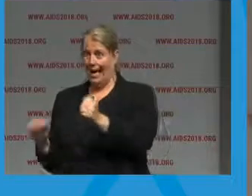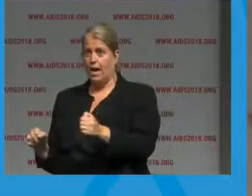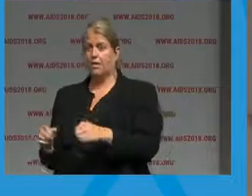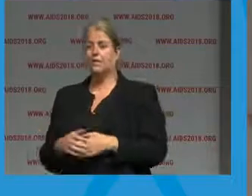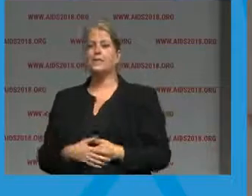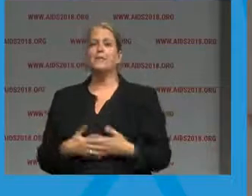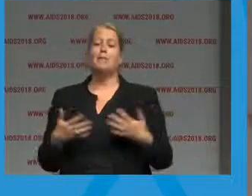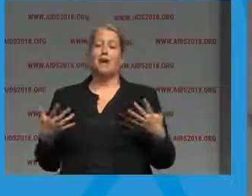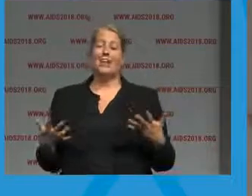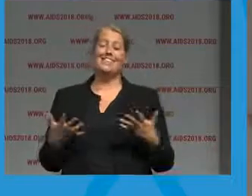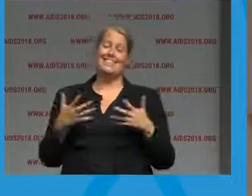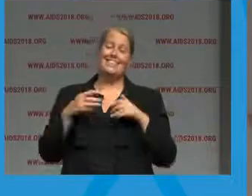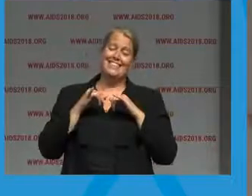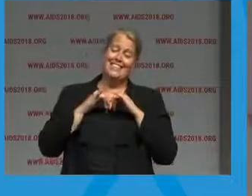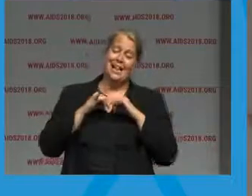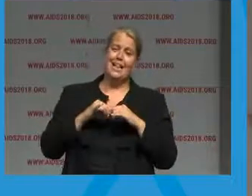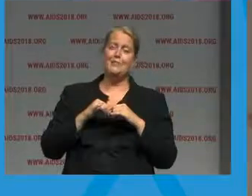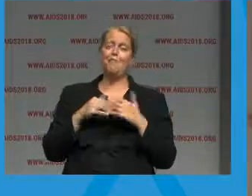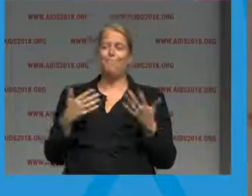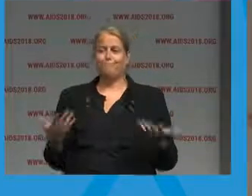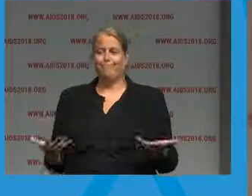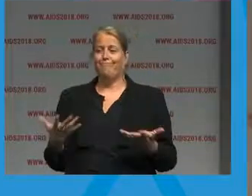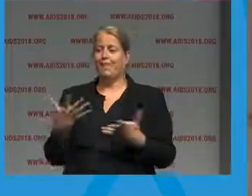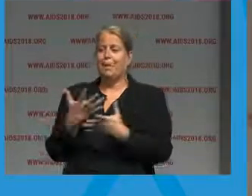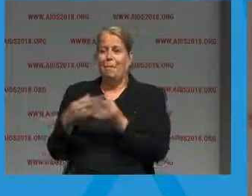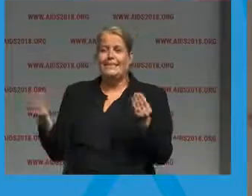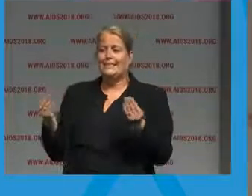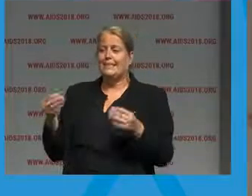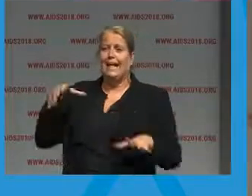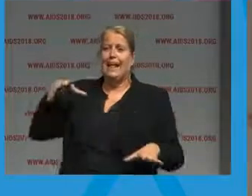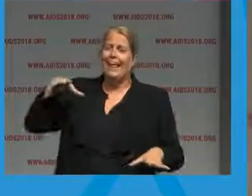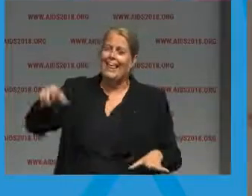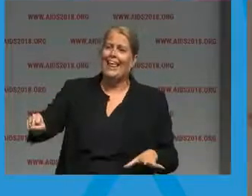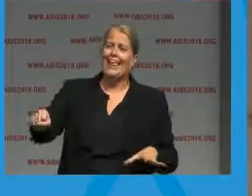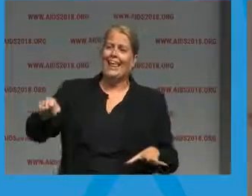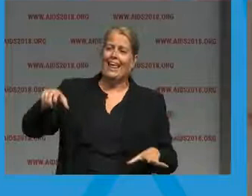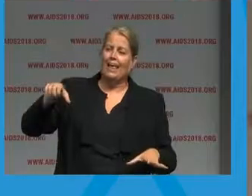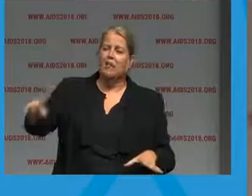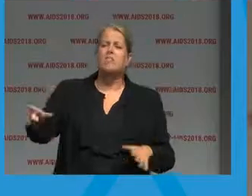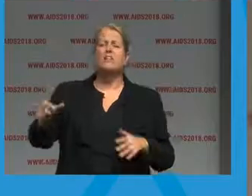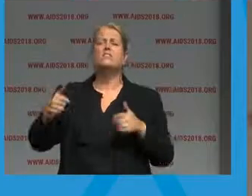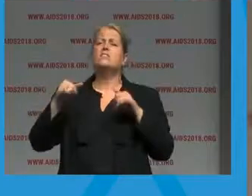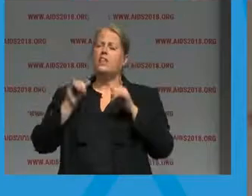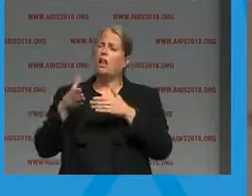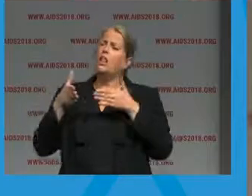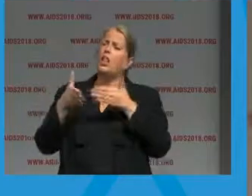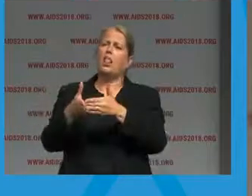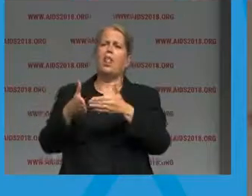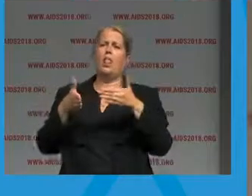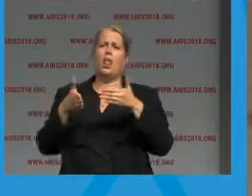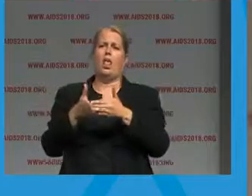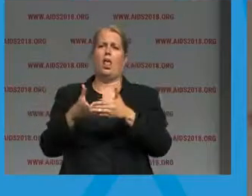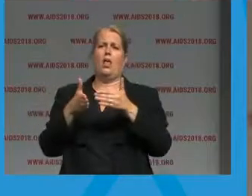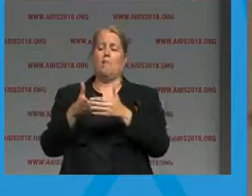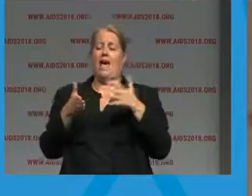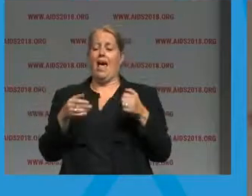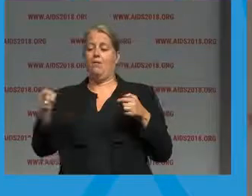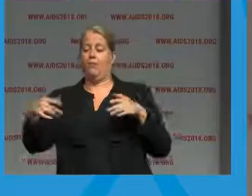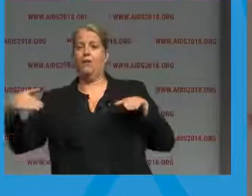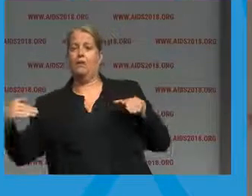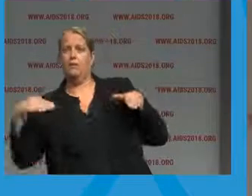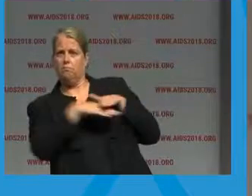are still missing them just because we have not done enough to remove the barriers they face in accessing